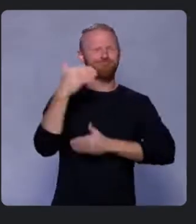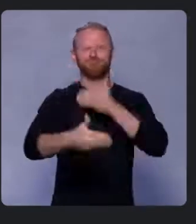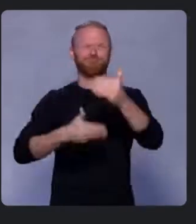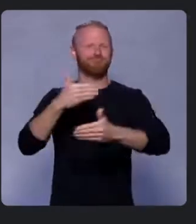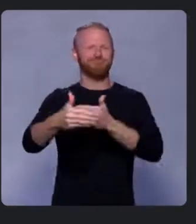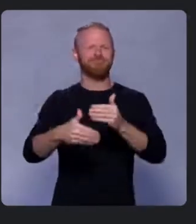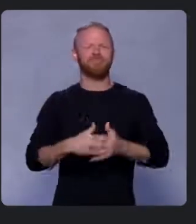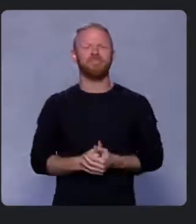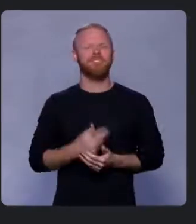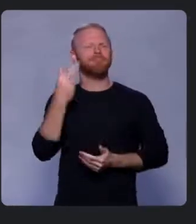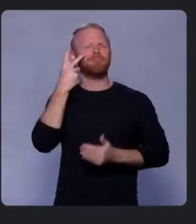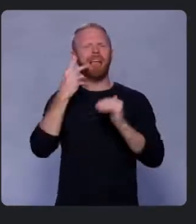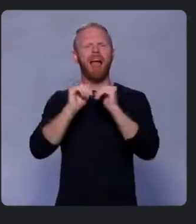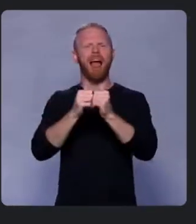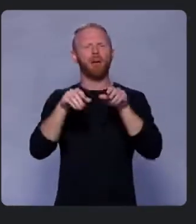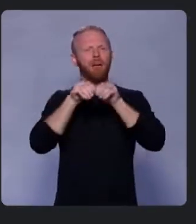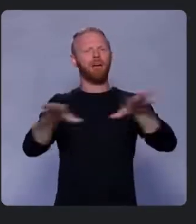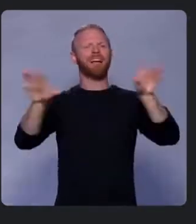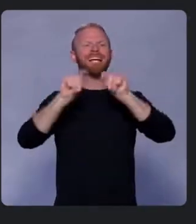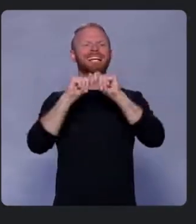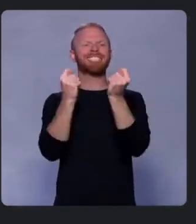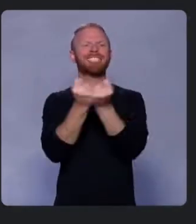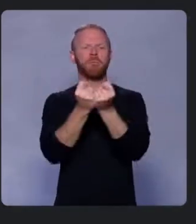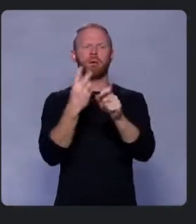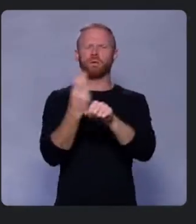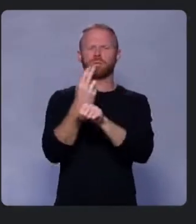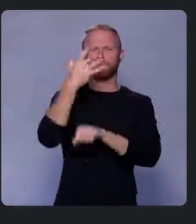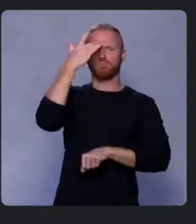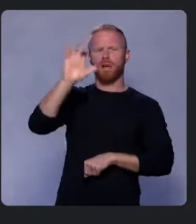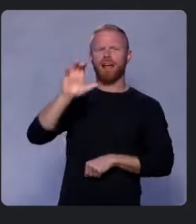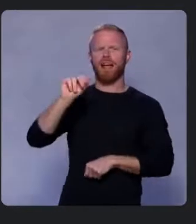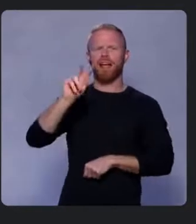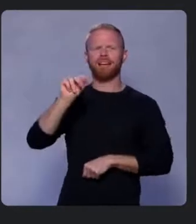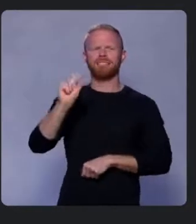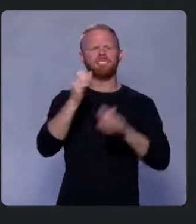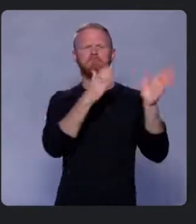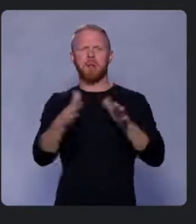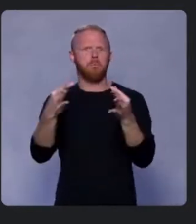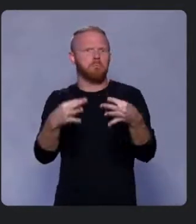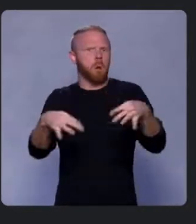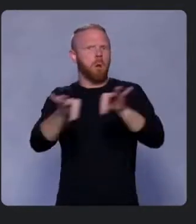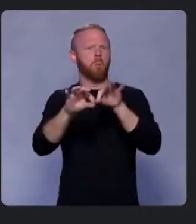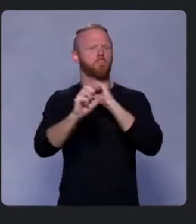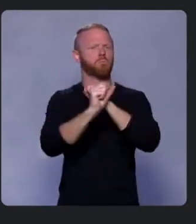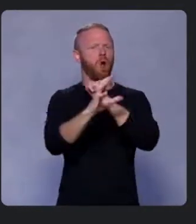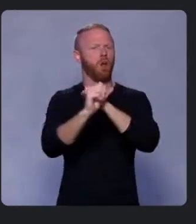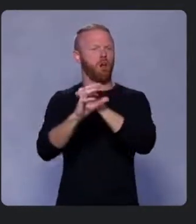Let's see how a distributed team uses Smart Canvas to plan an important marketing campaign.